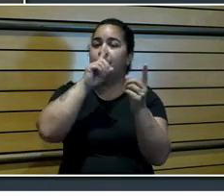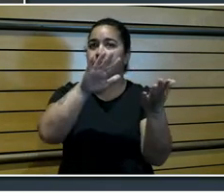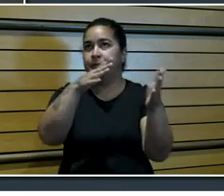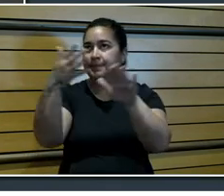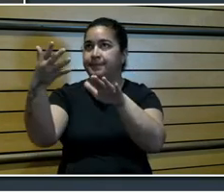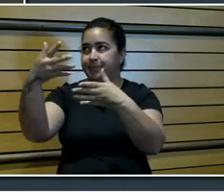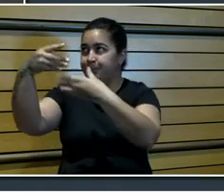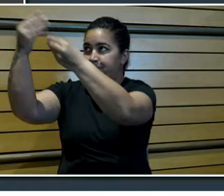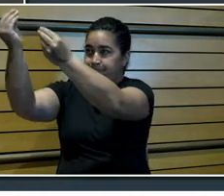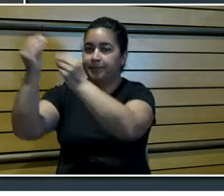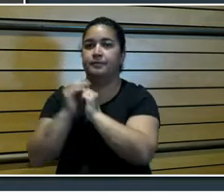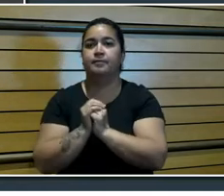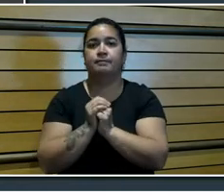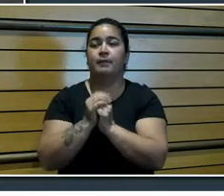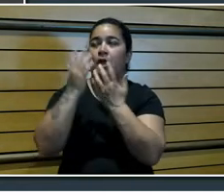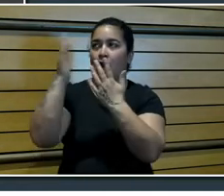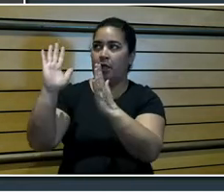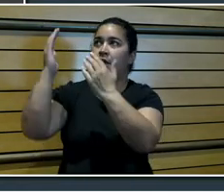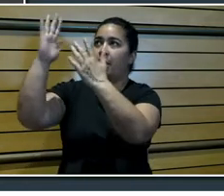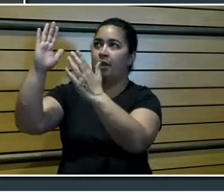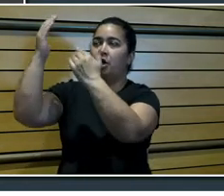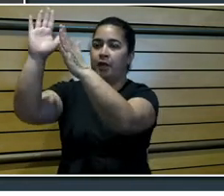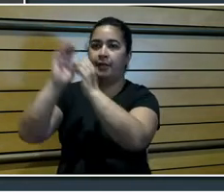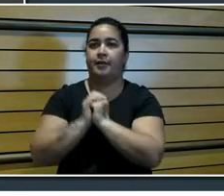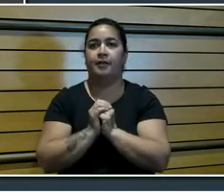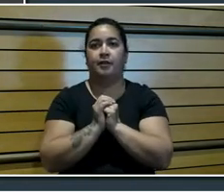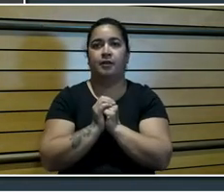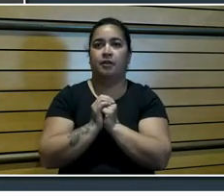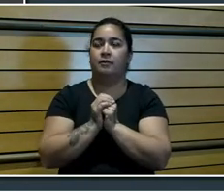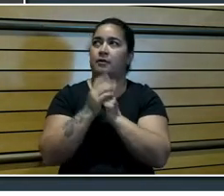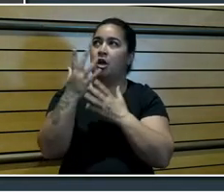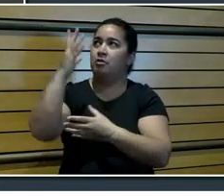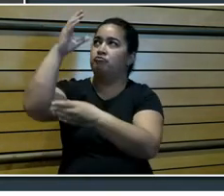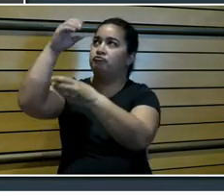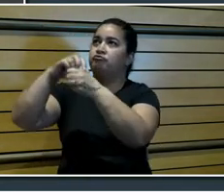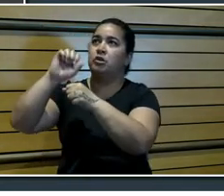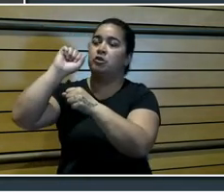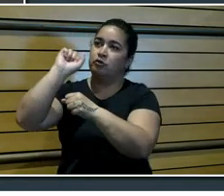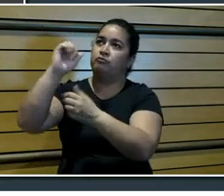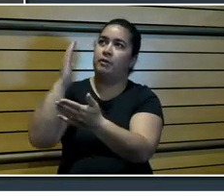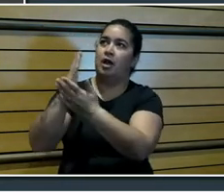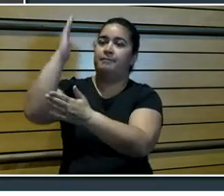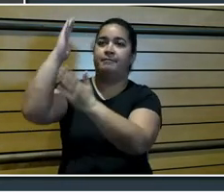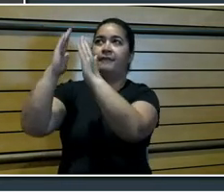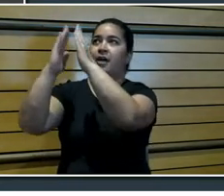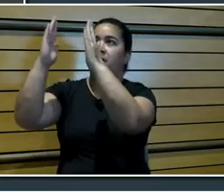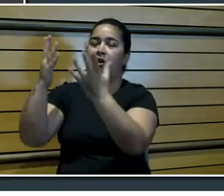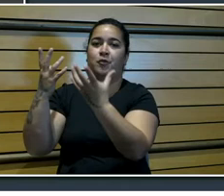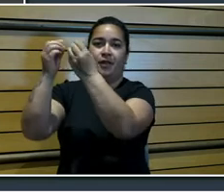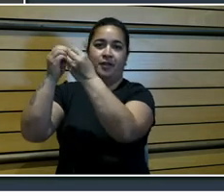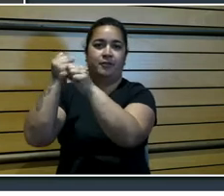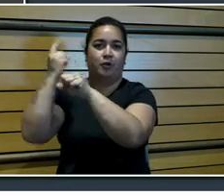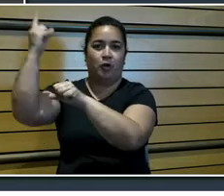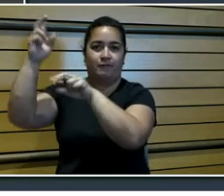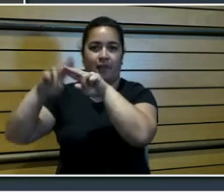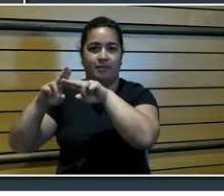To the departed. Haere, haere, haere. Rest in eternal peace. Return to the home of